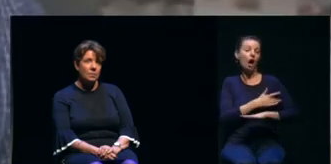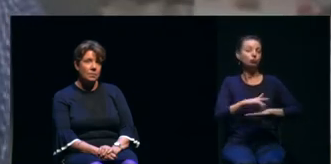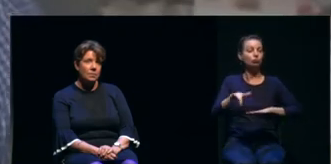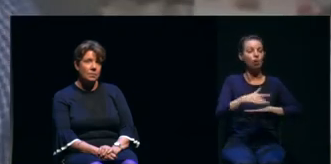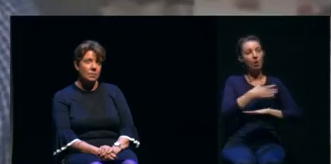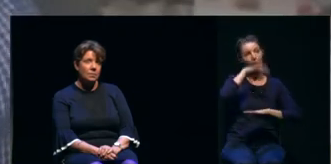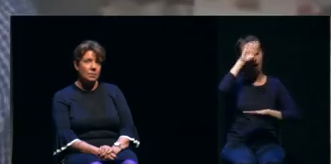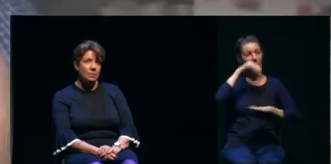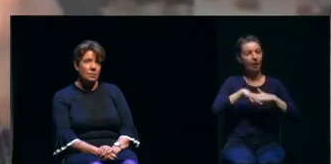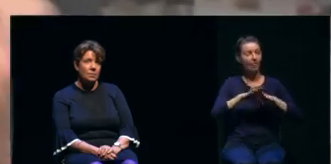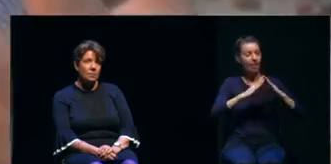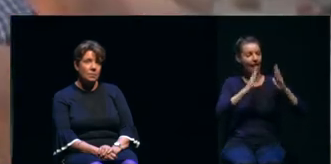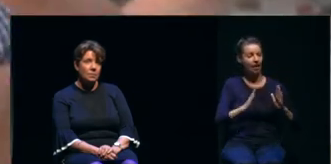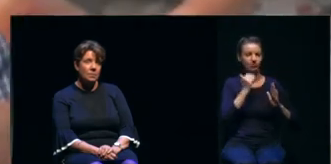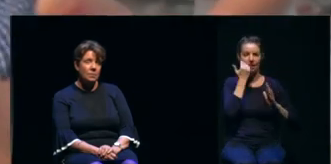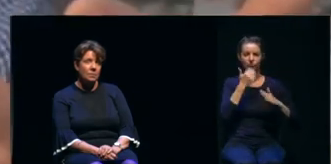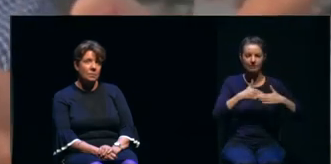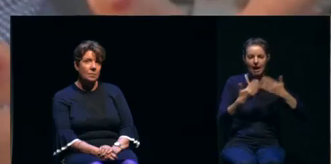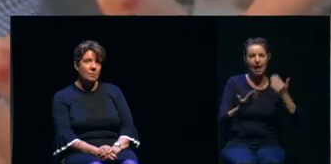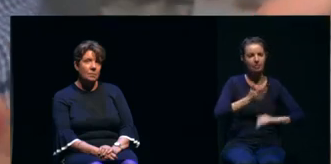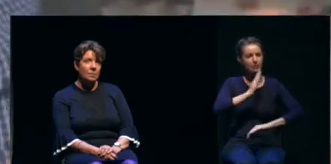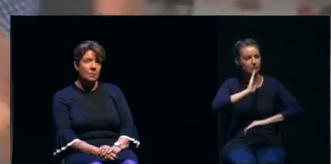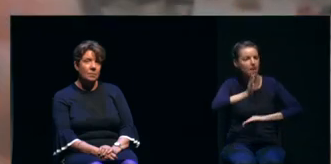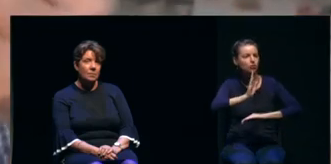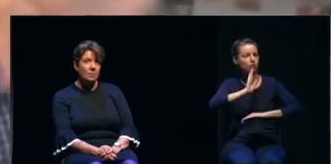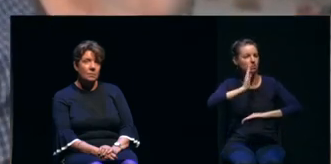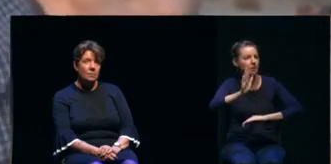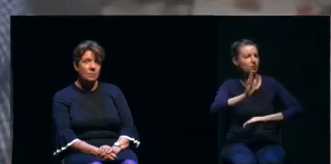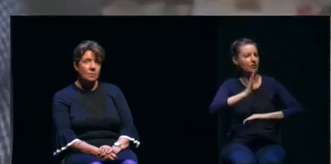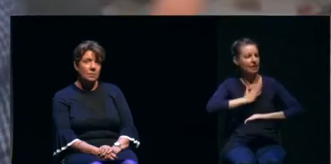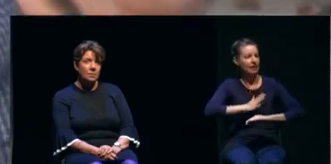the decisions that women have to make and the speeches they have to give in order to,